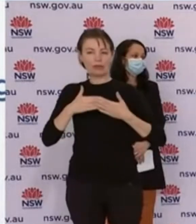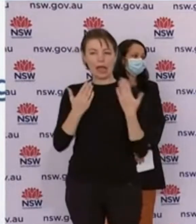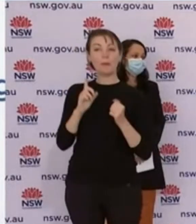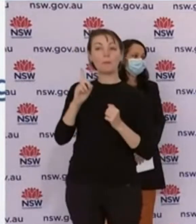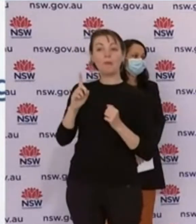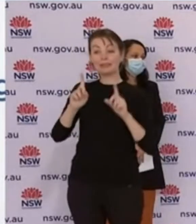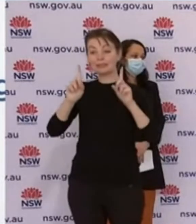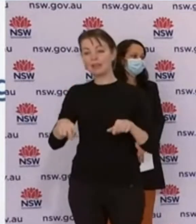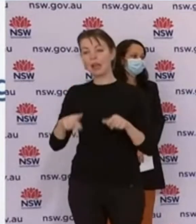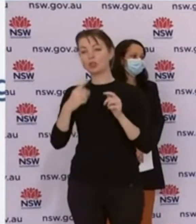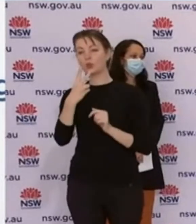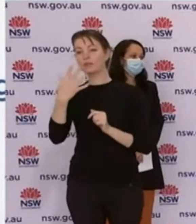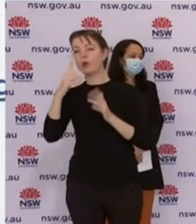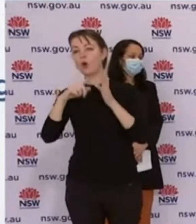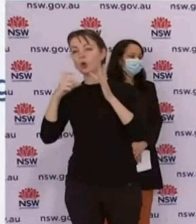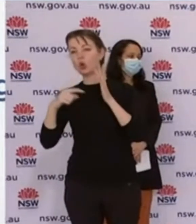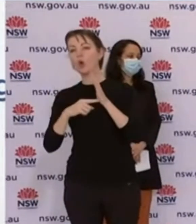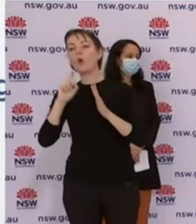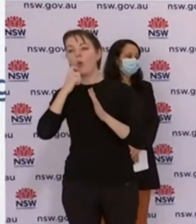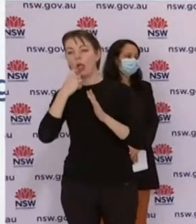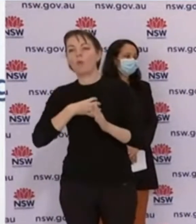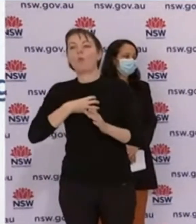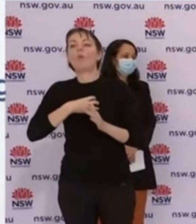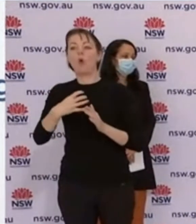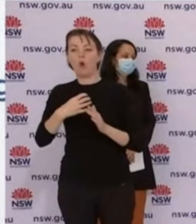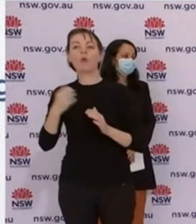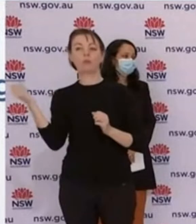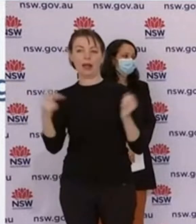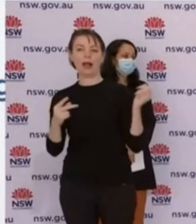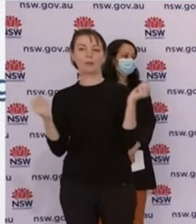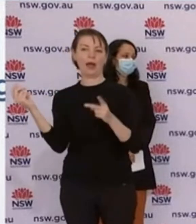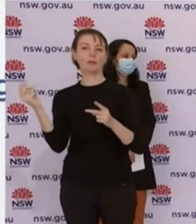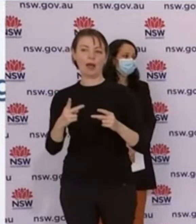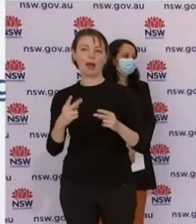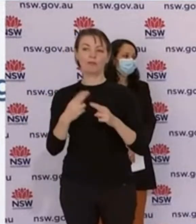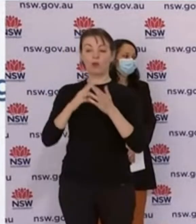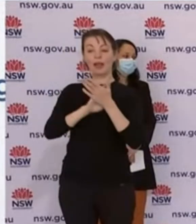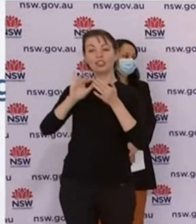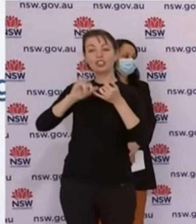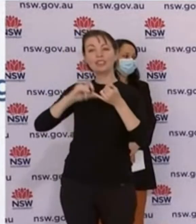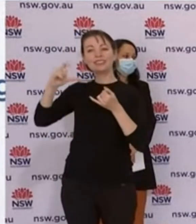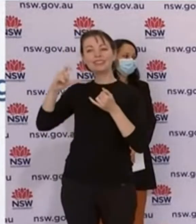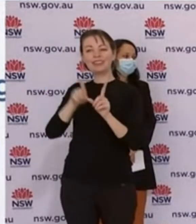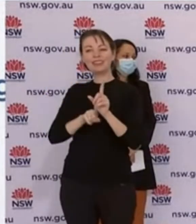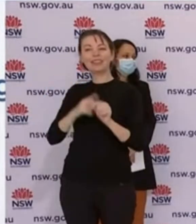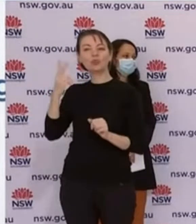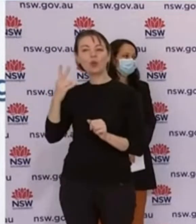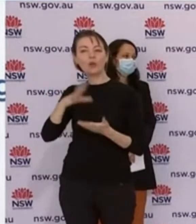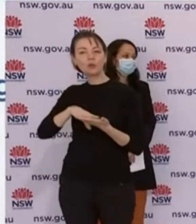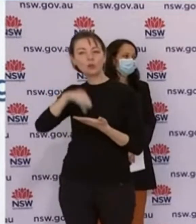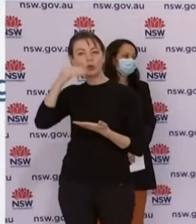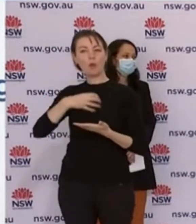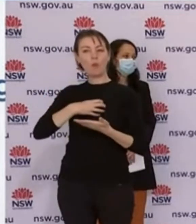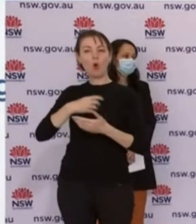of October, we will be able to increase that. And that's particularly important to give those HSC students more time with their teachers